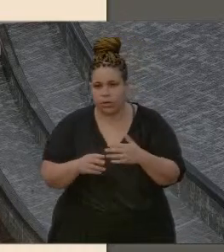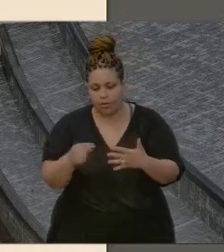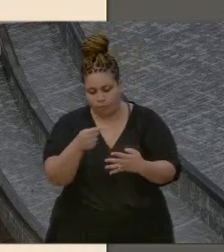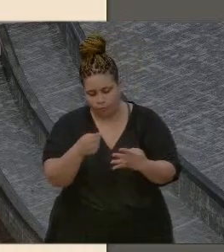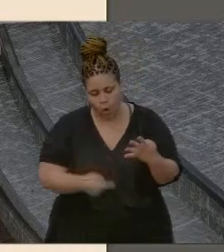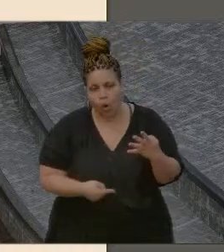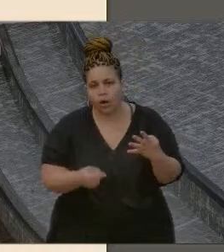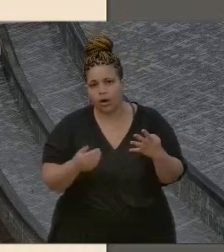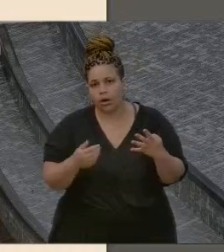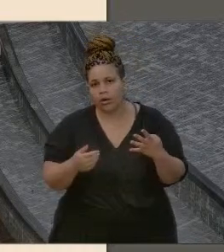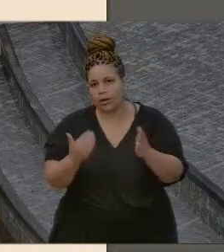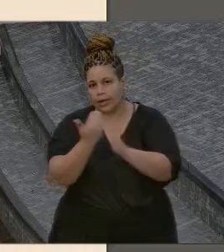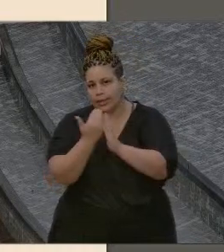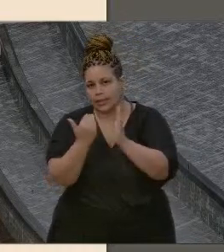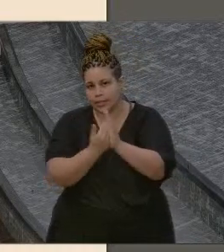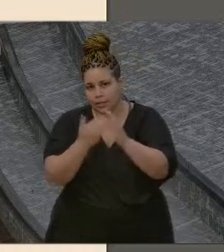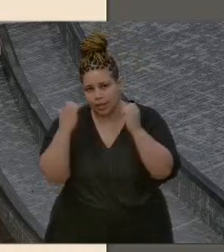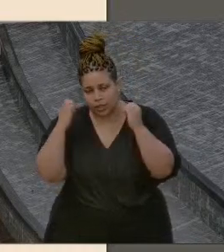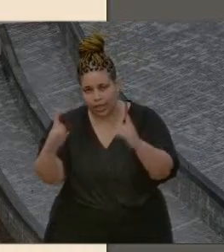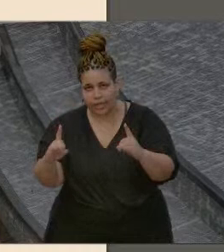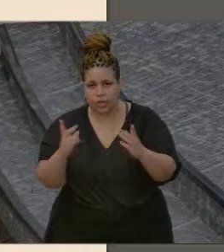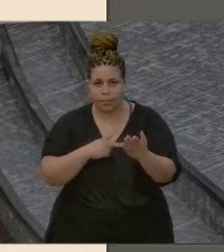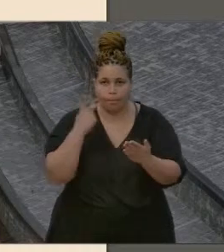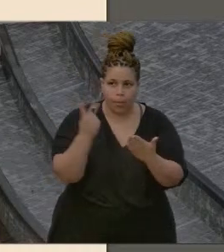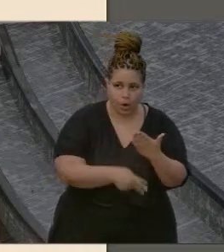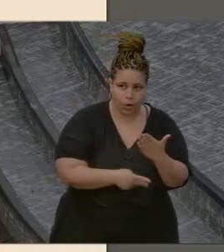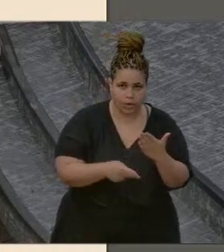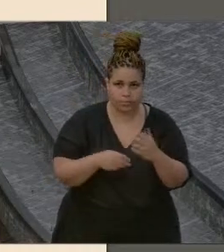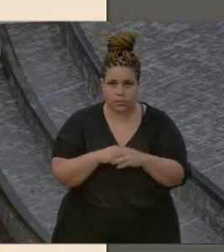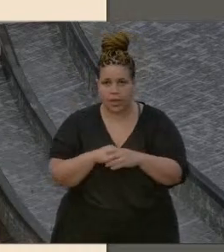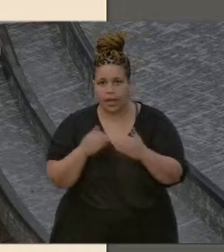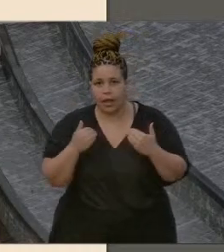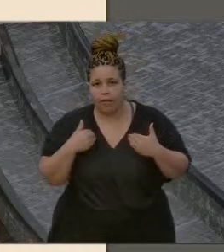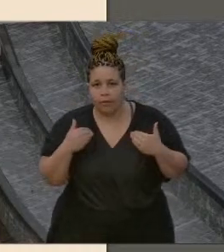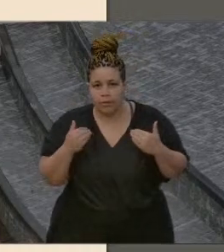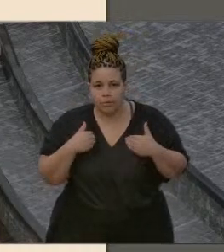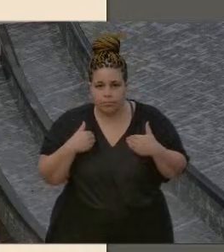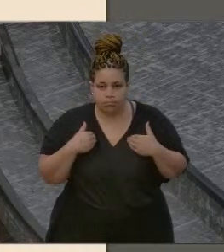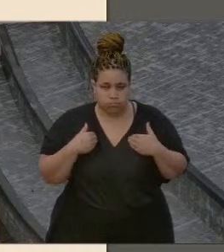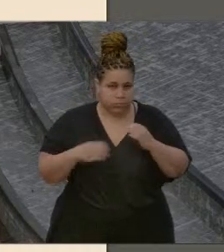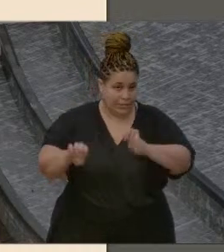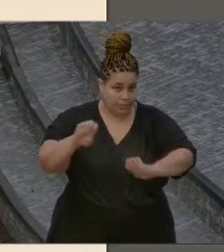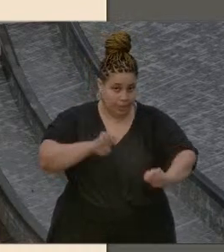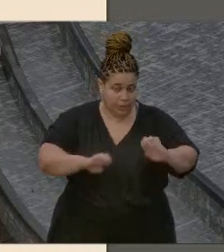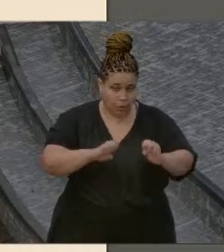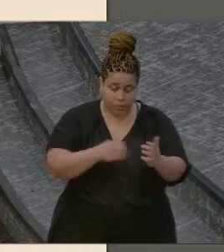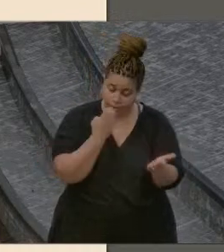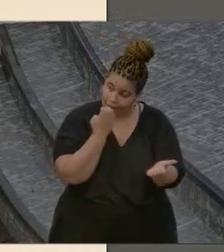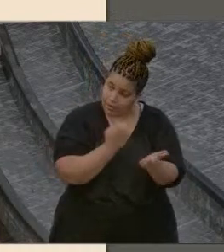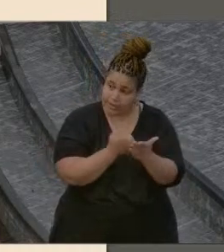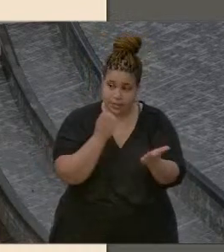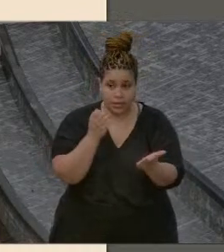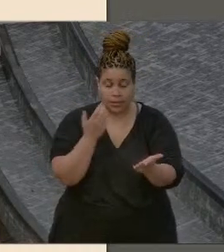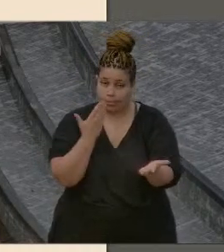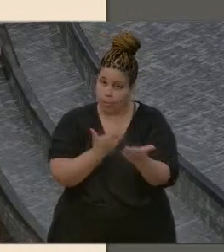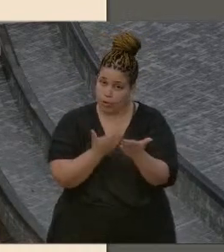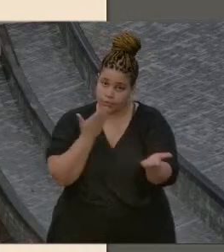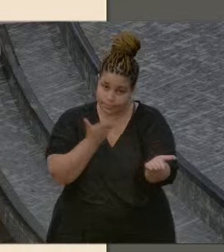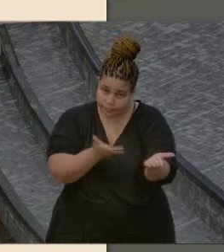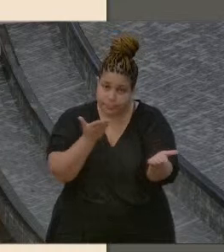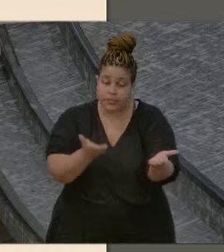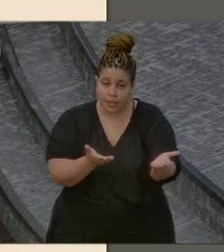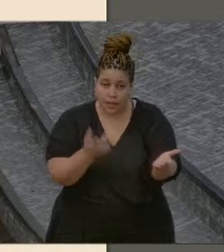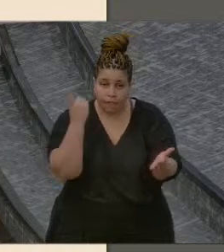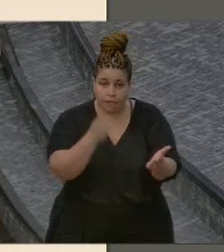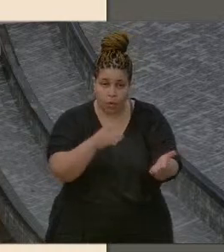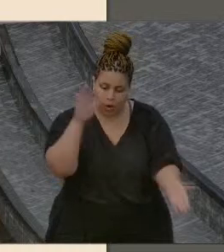the education programs all have experimental evidence proving that they have worked for